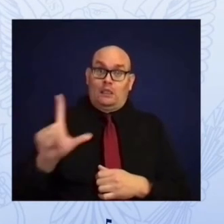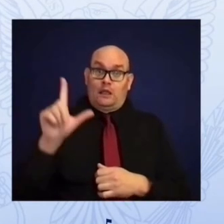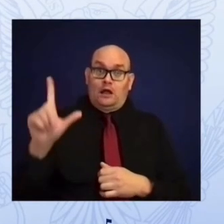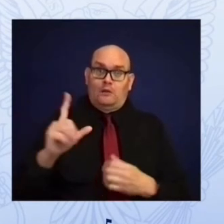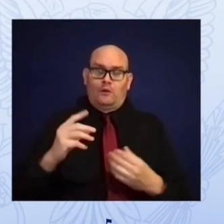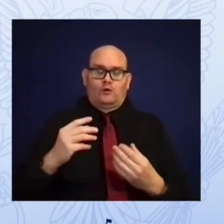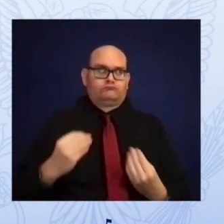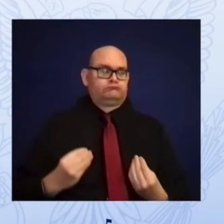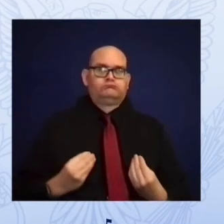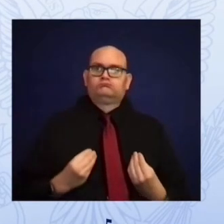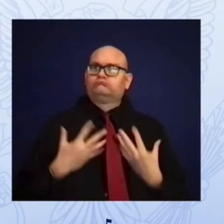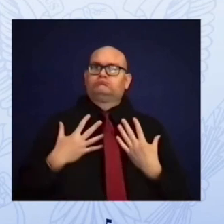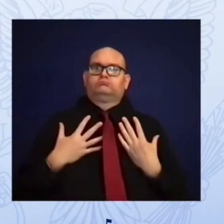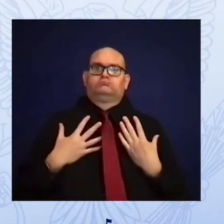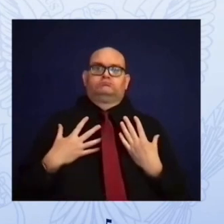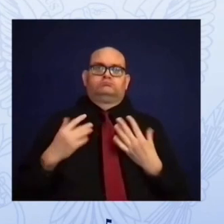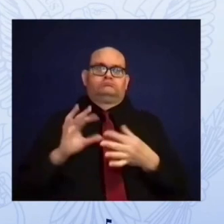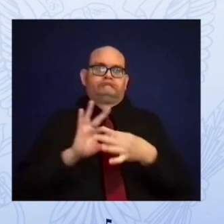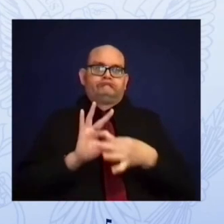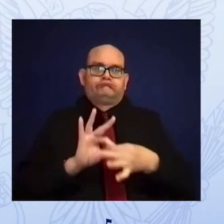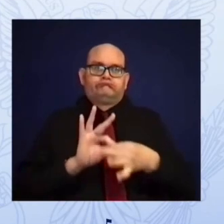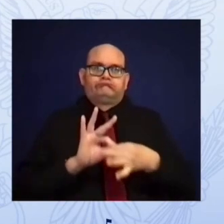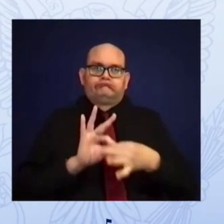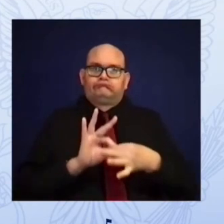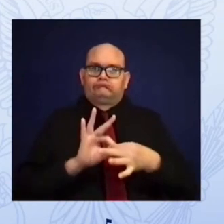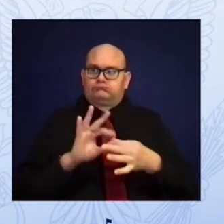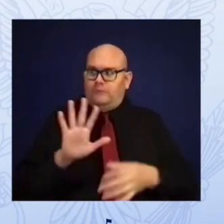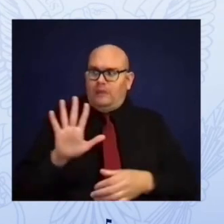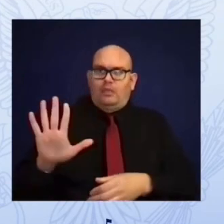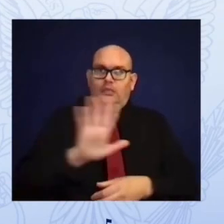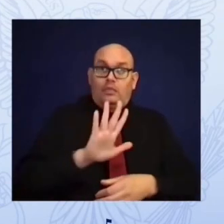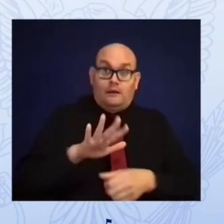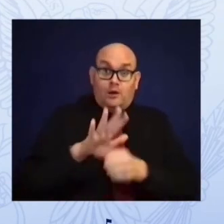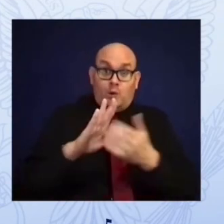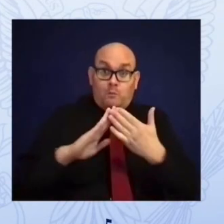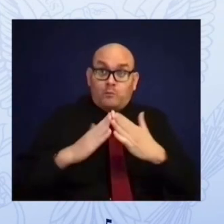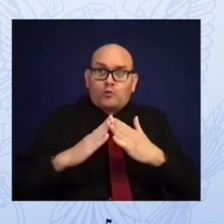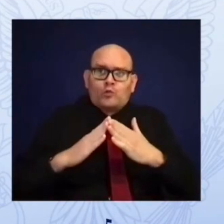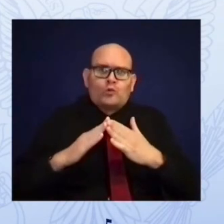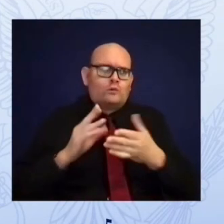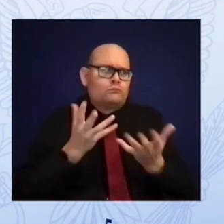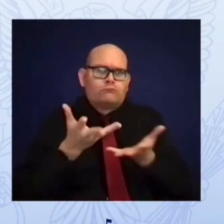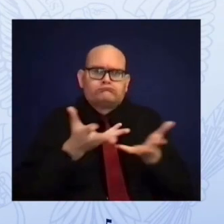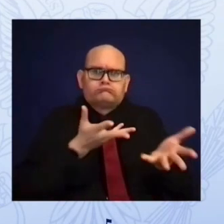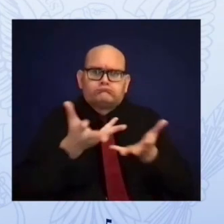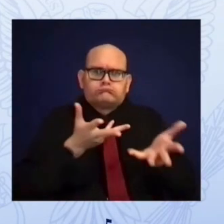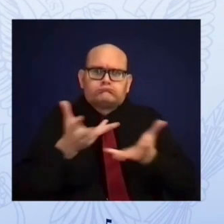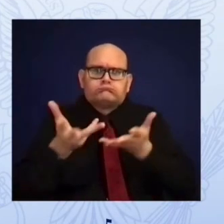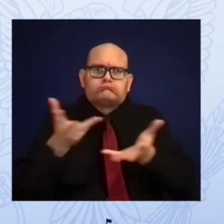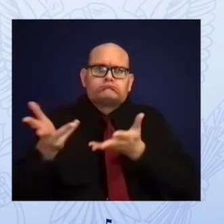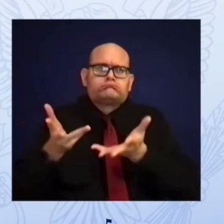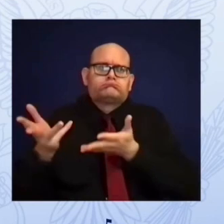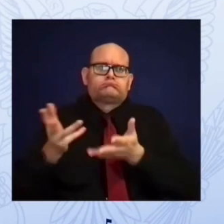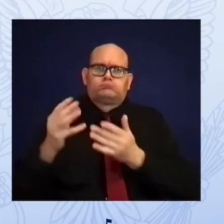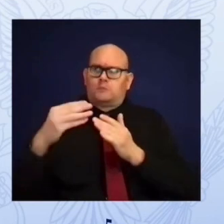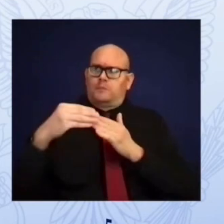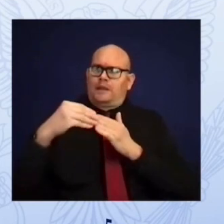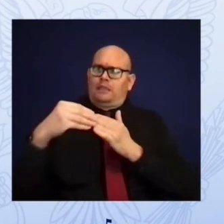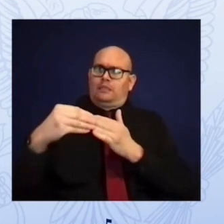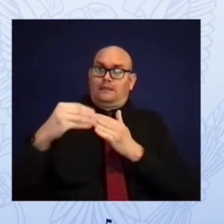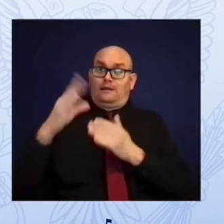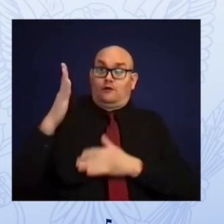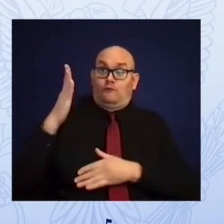their various communities within the community, but a leader for the future of those communities. We live in polarized